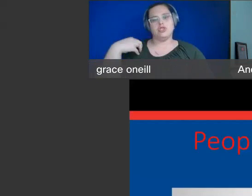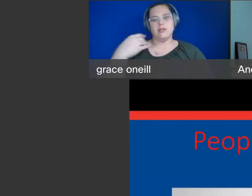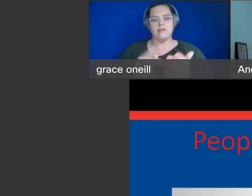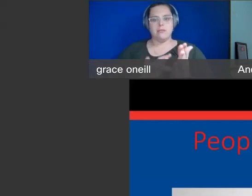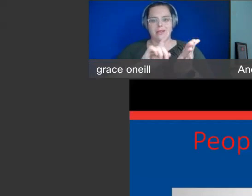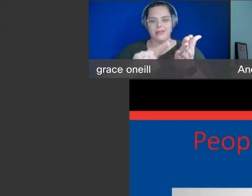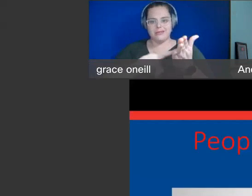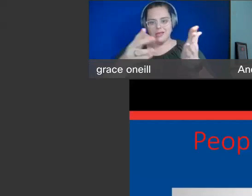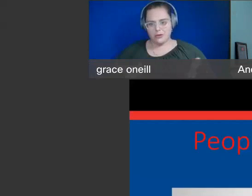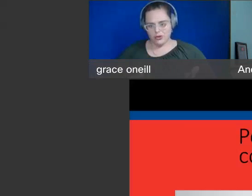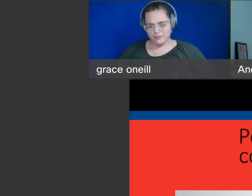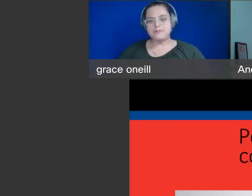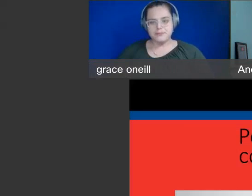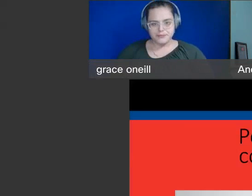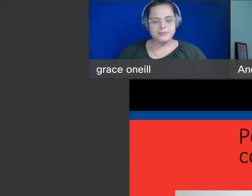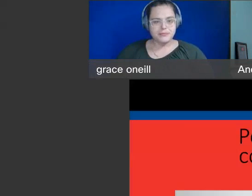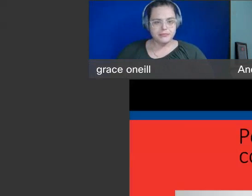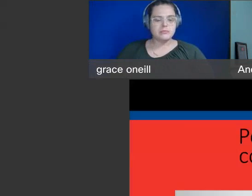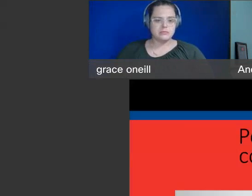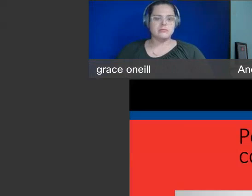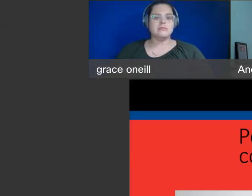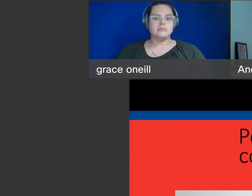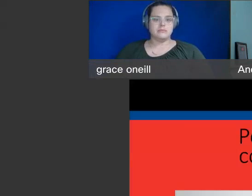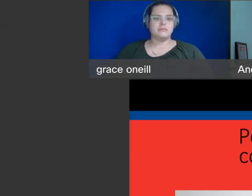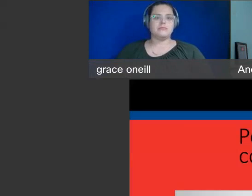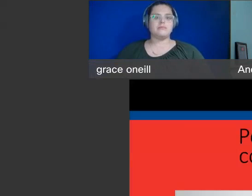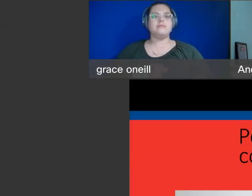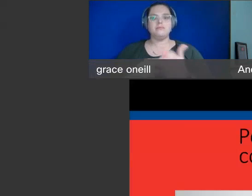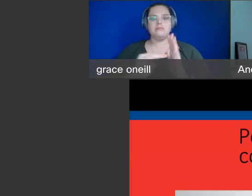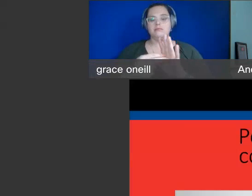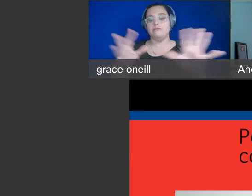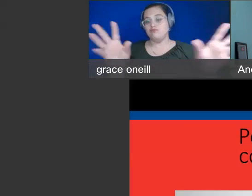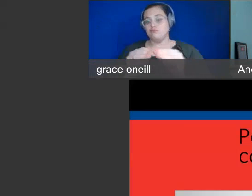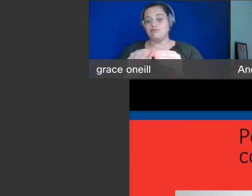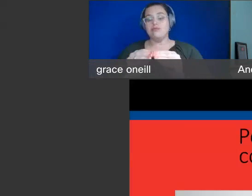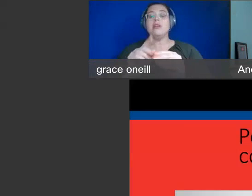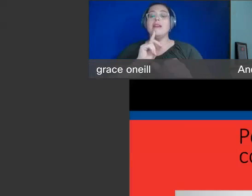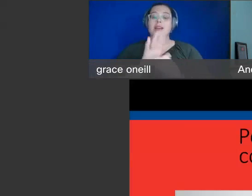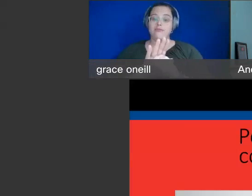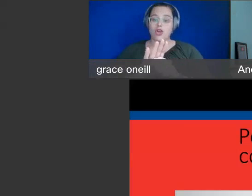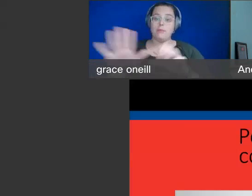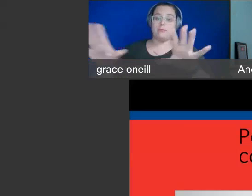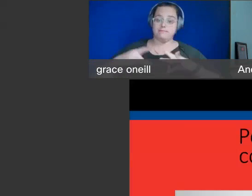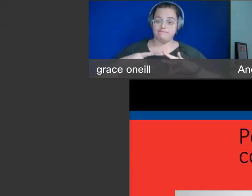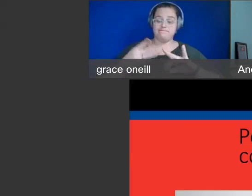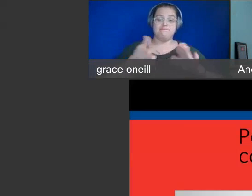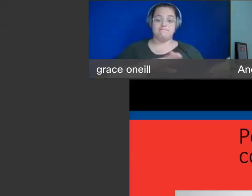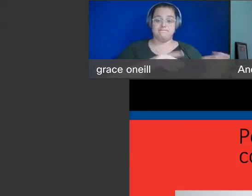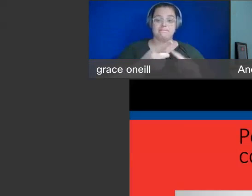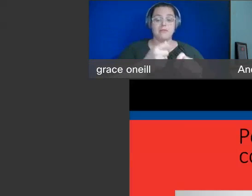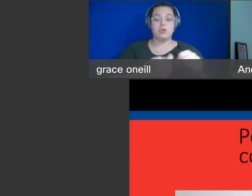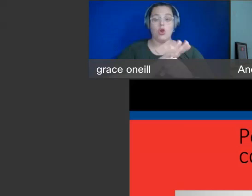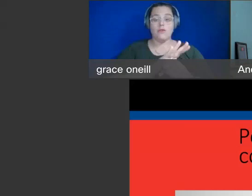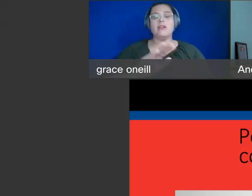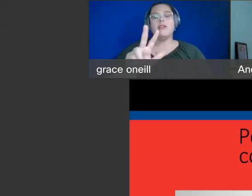And so the total number of people who have died from a confirmed COVID death is 37, and the last